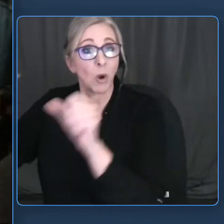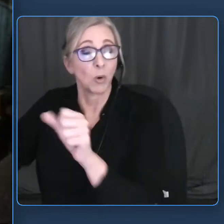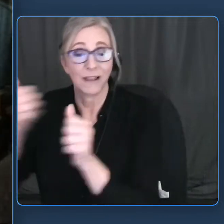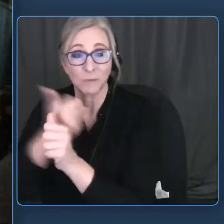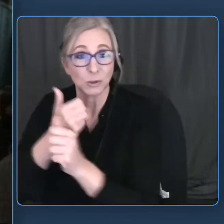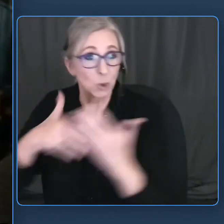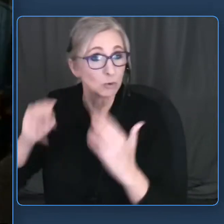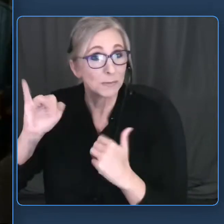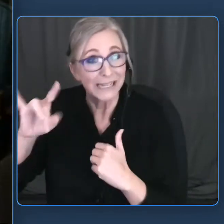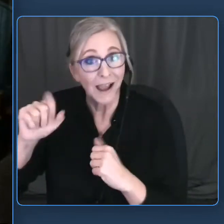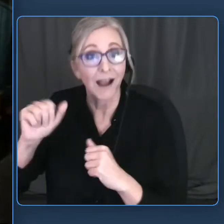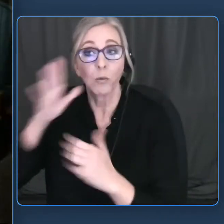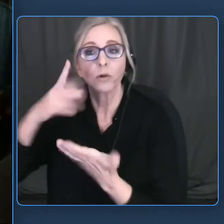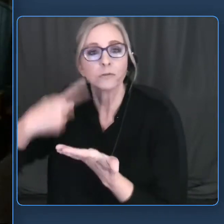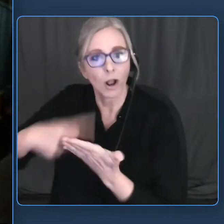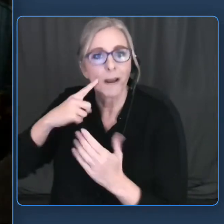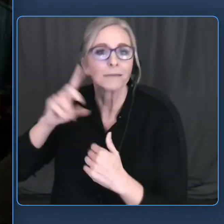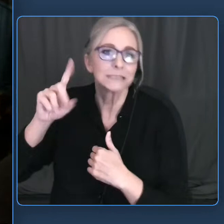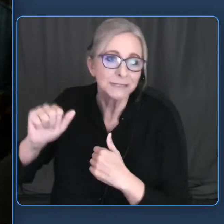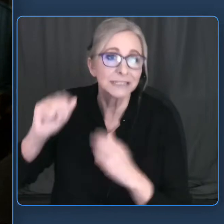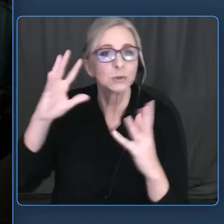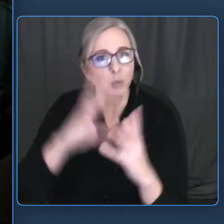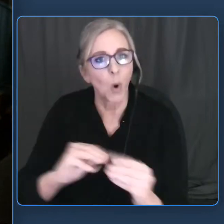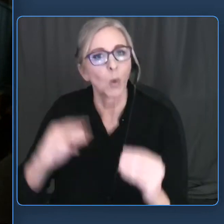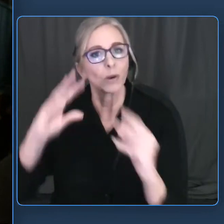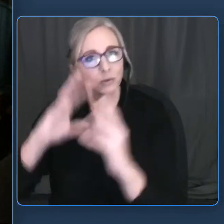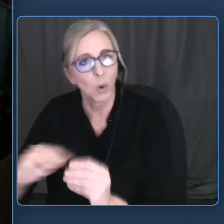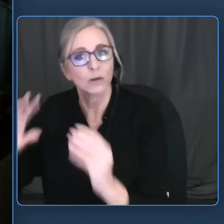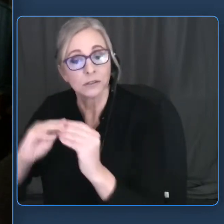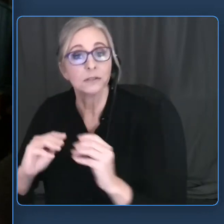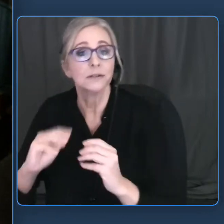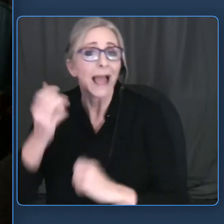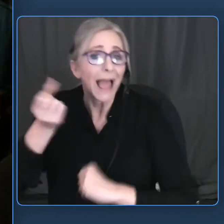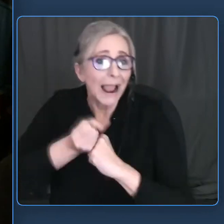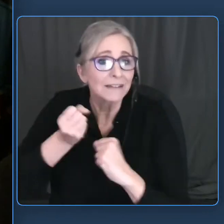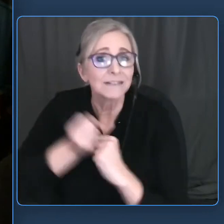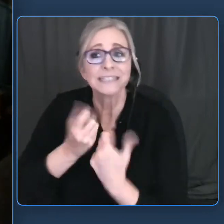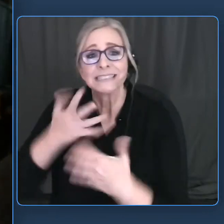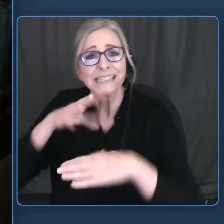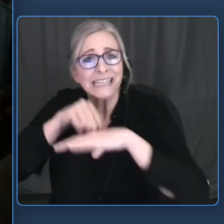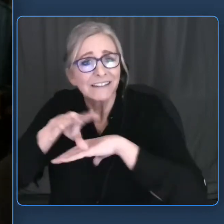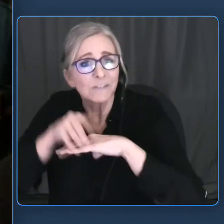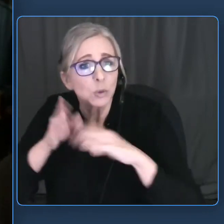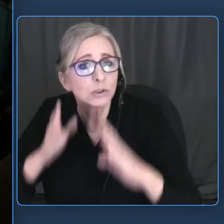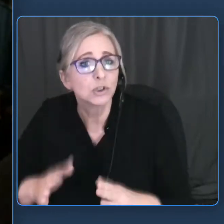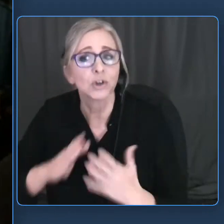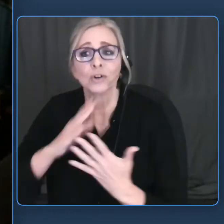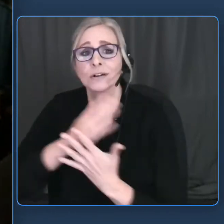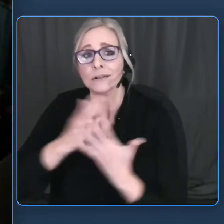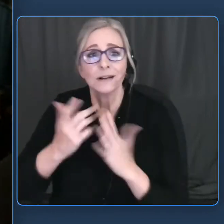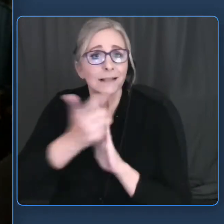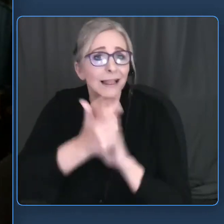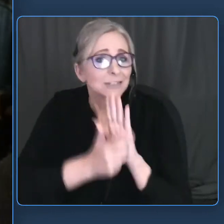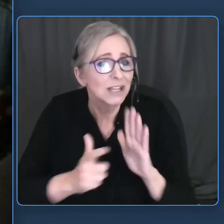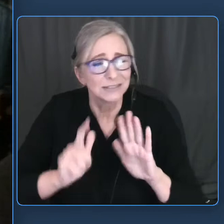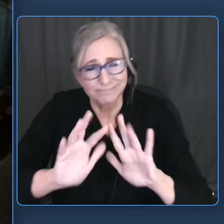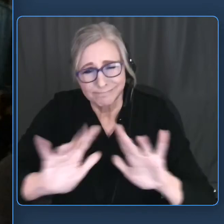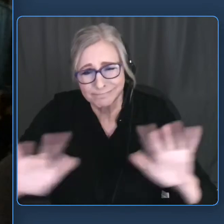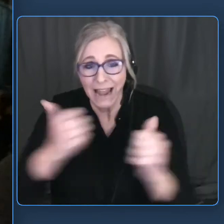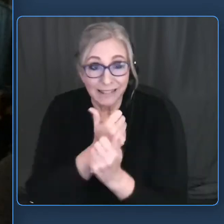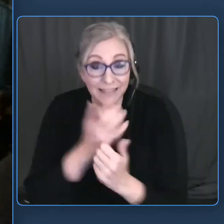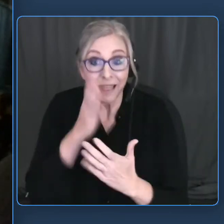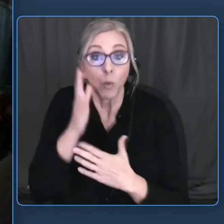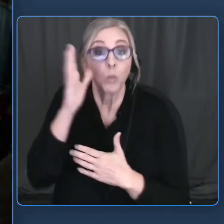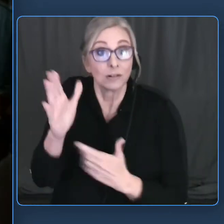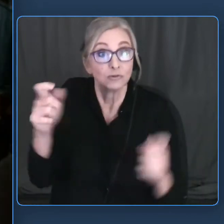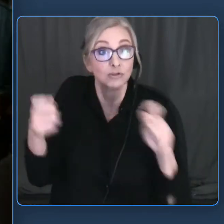going to talk about disability stories for people, activists, influencers, legislations, anything that's going to be